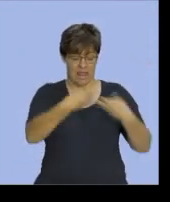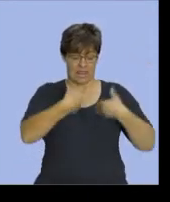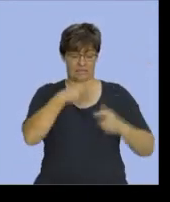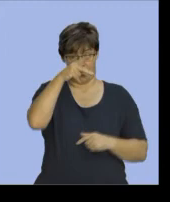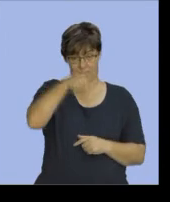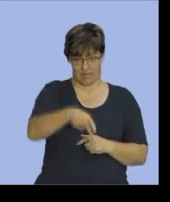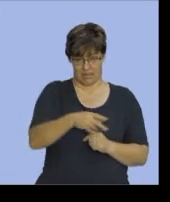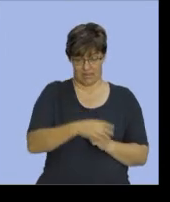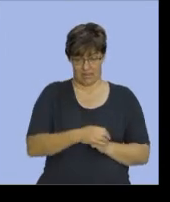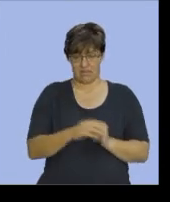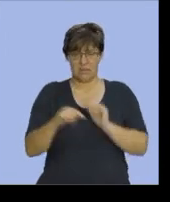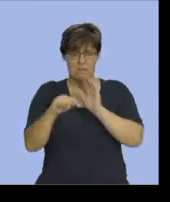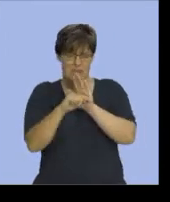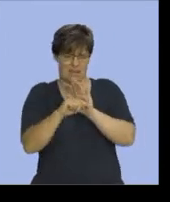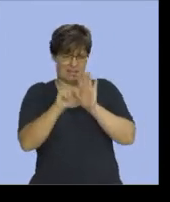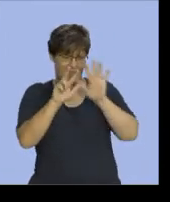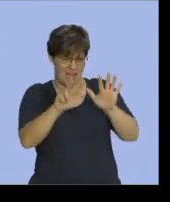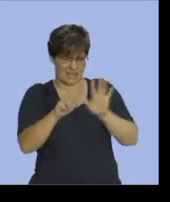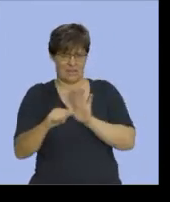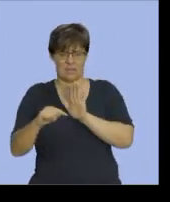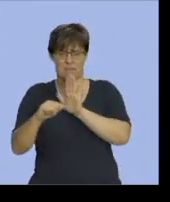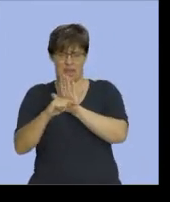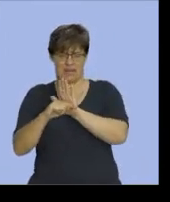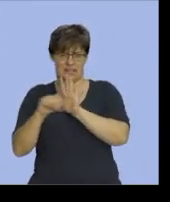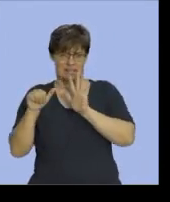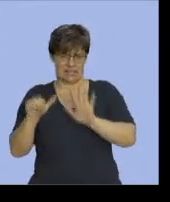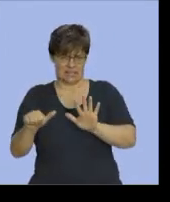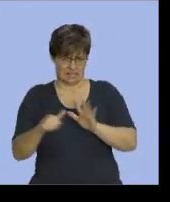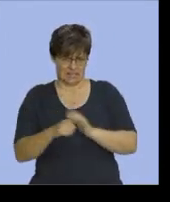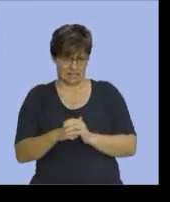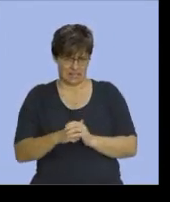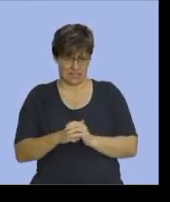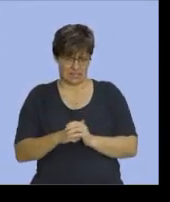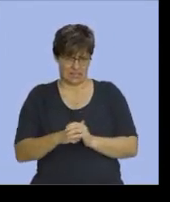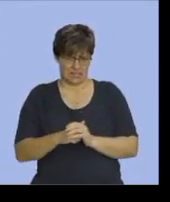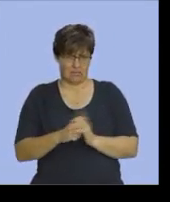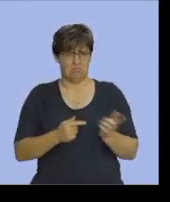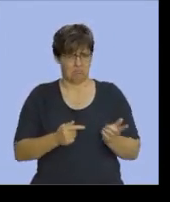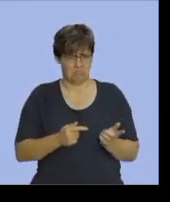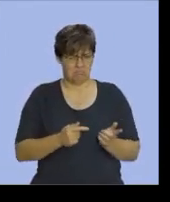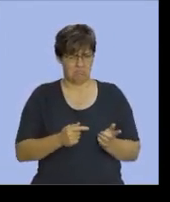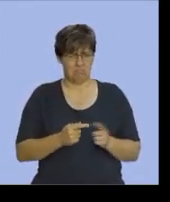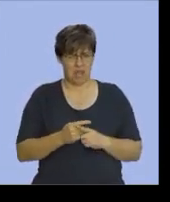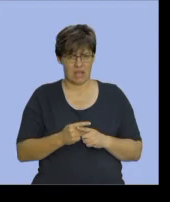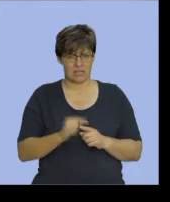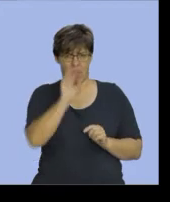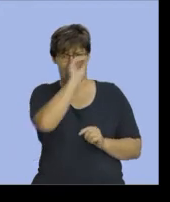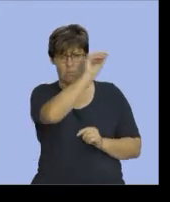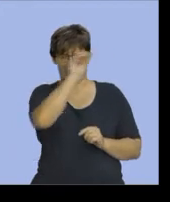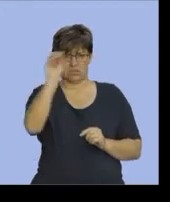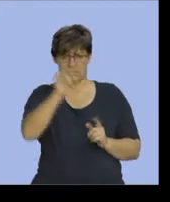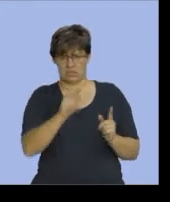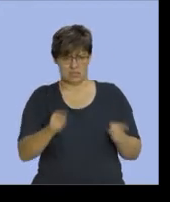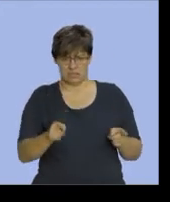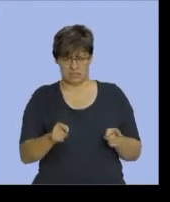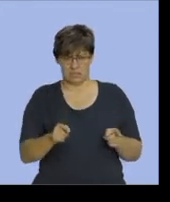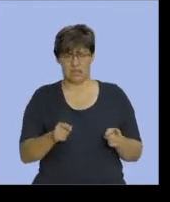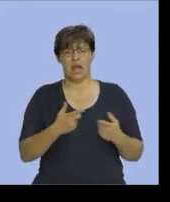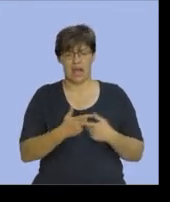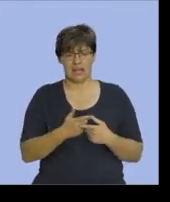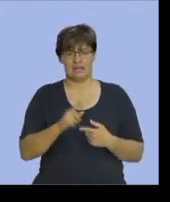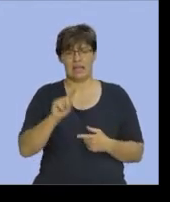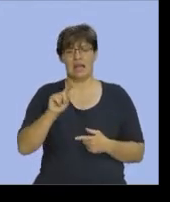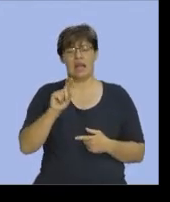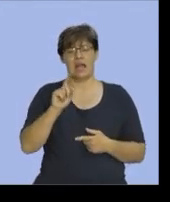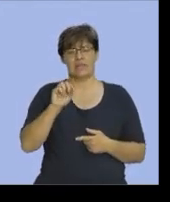now. Given P, which is -8 and -6, which is a point on the Cartesian